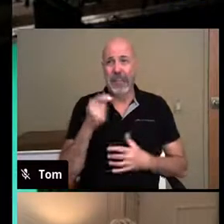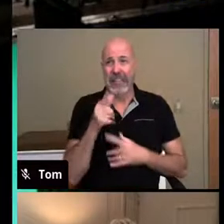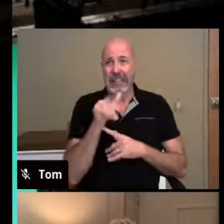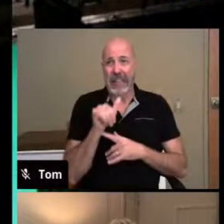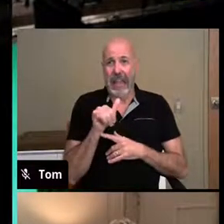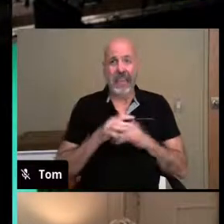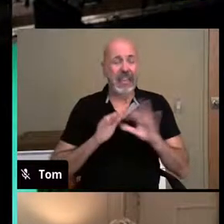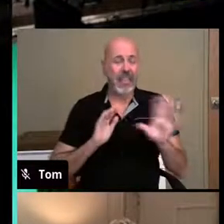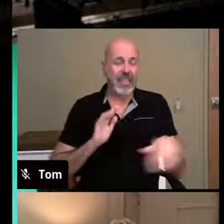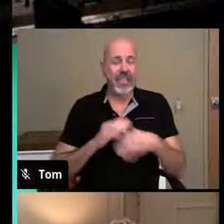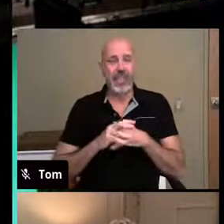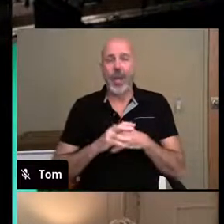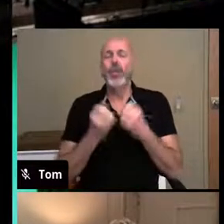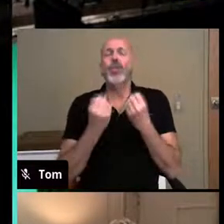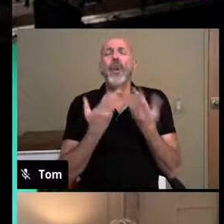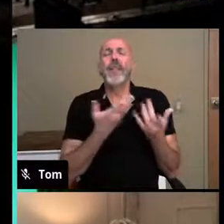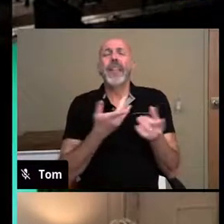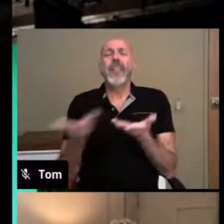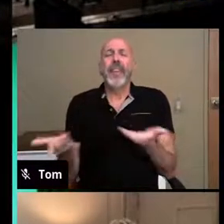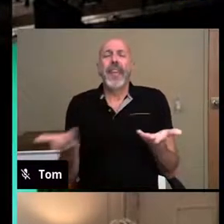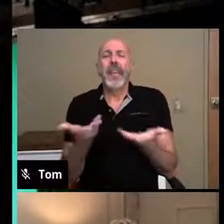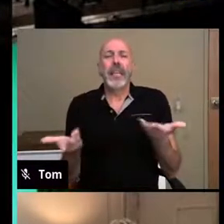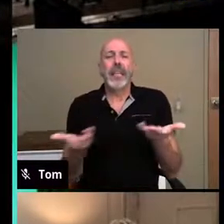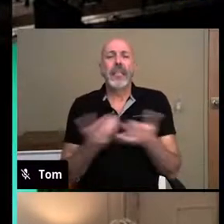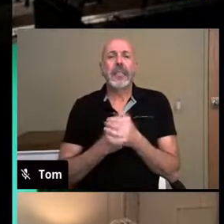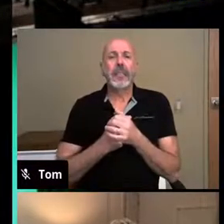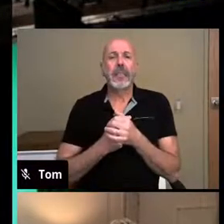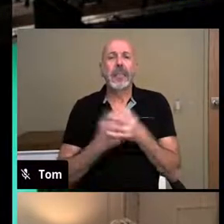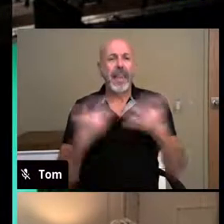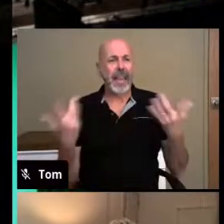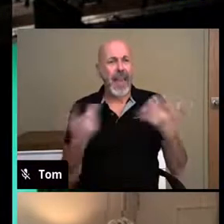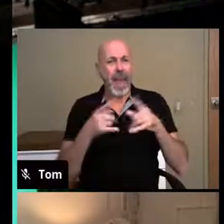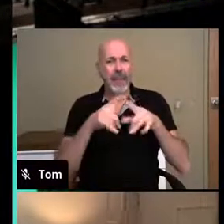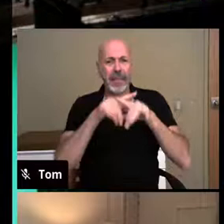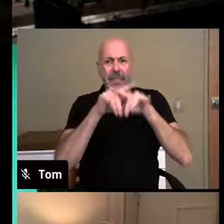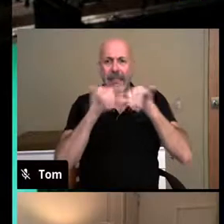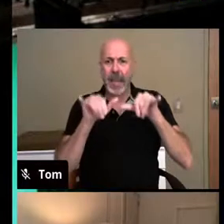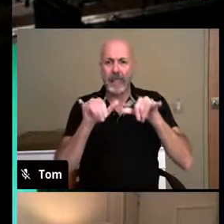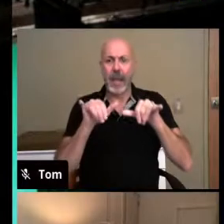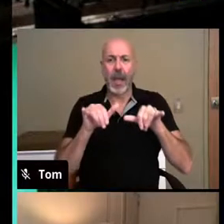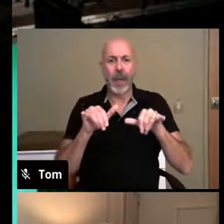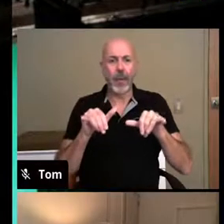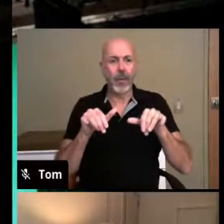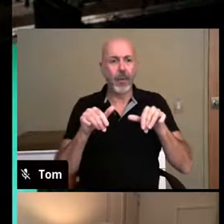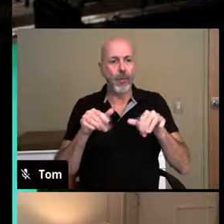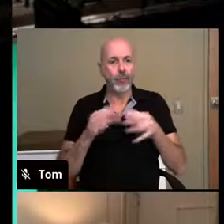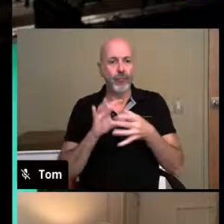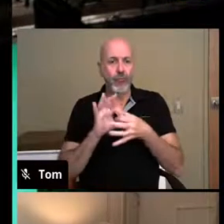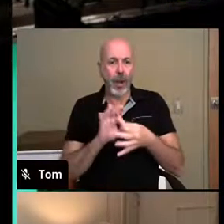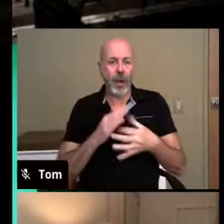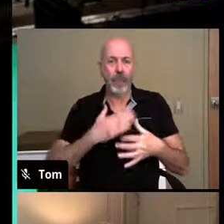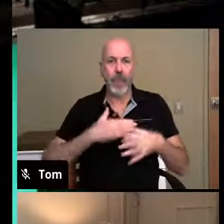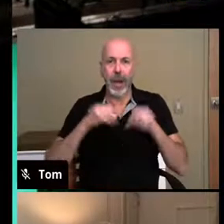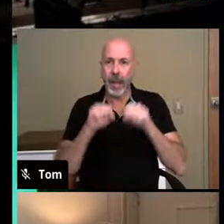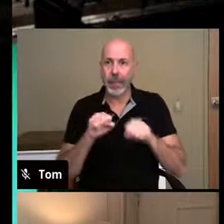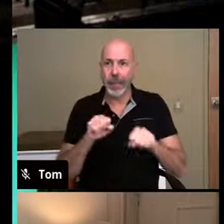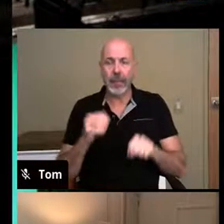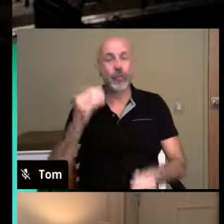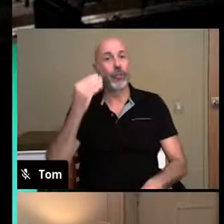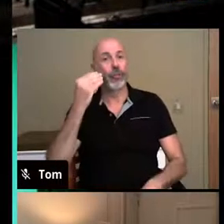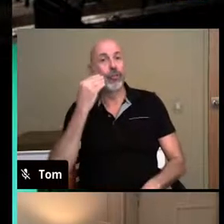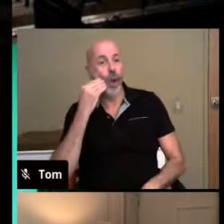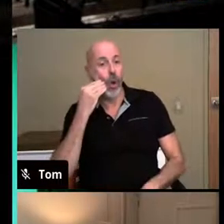different things that have converged in terms of my ability to know and love and